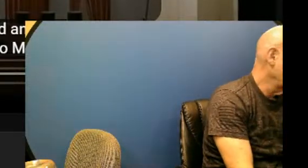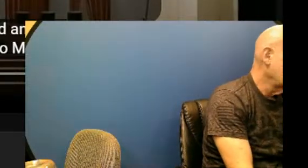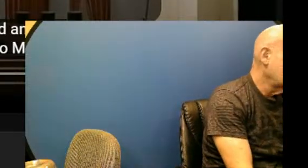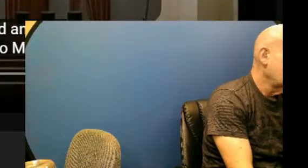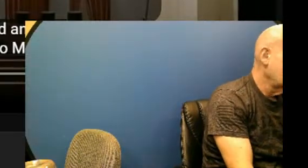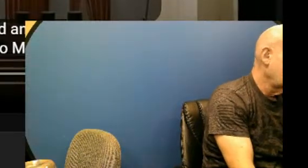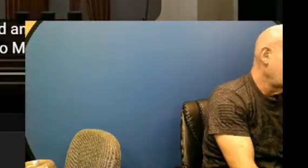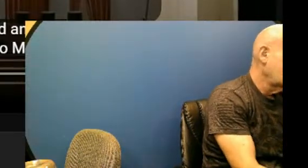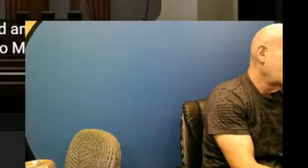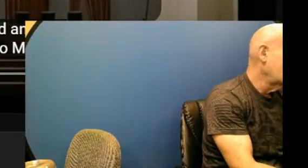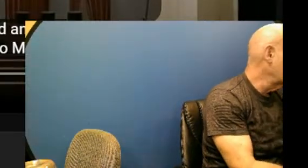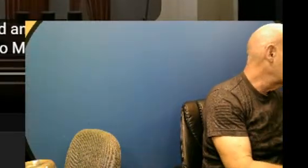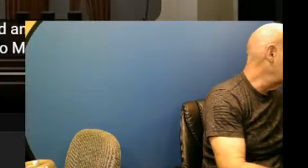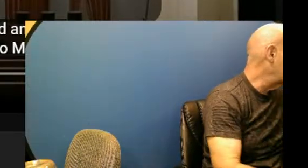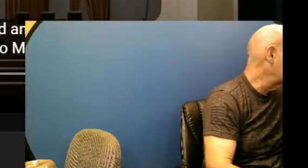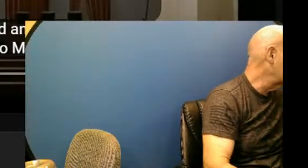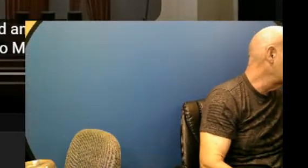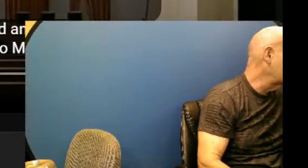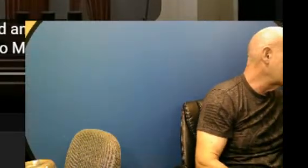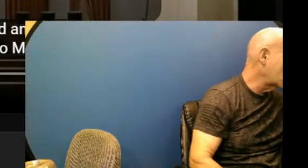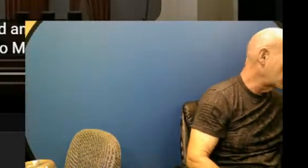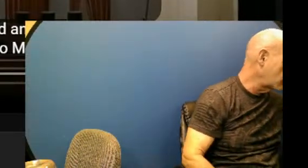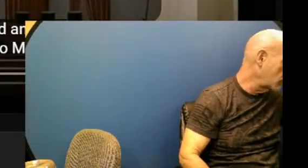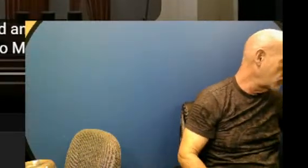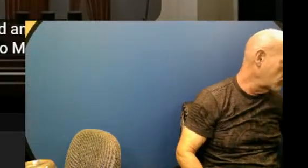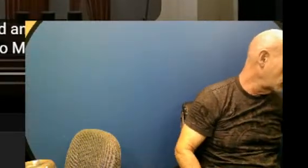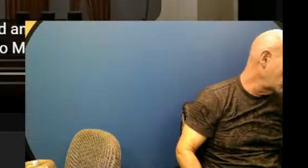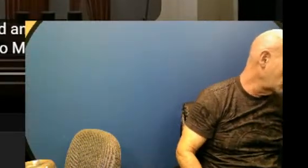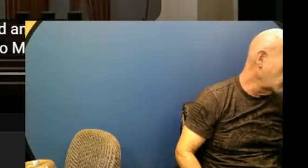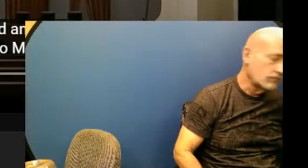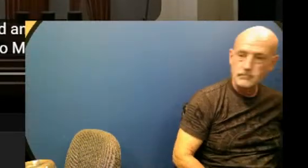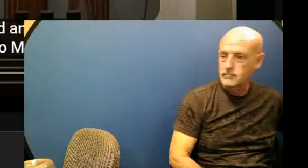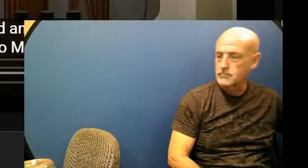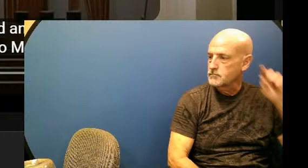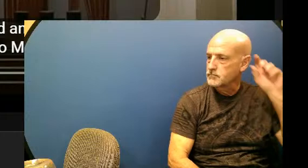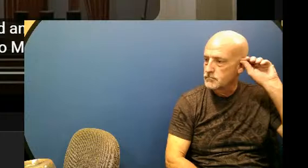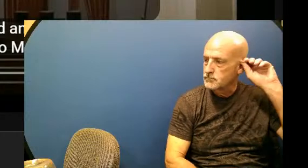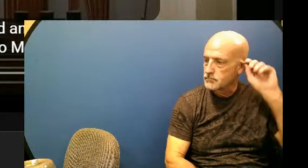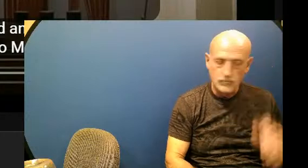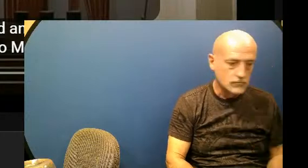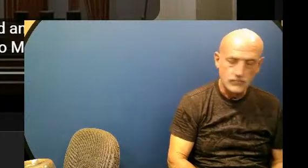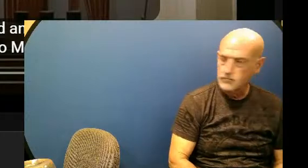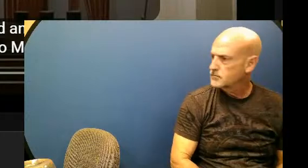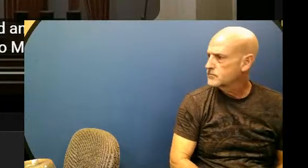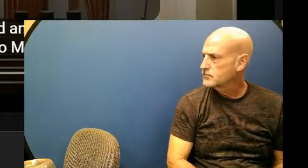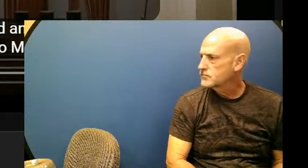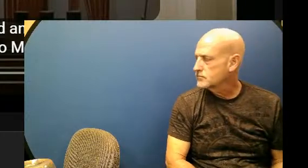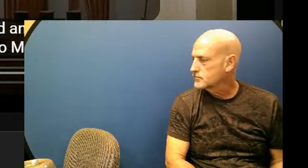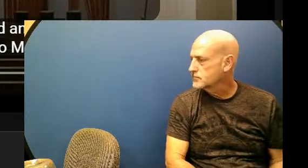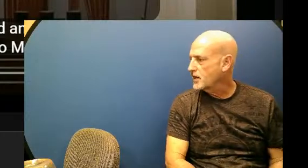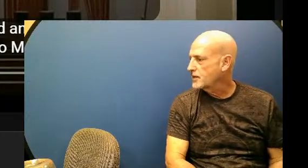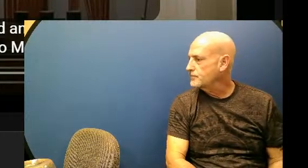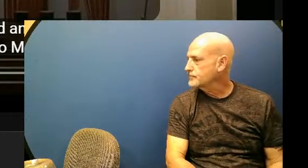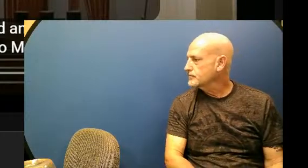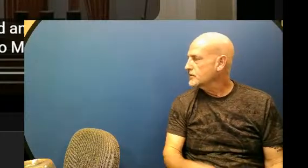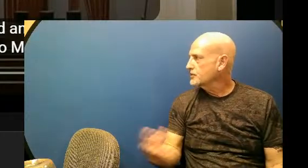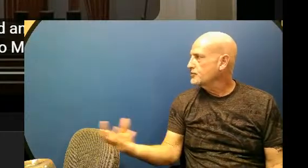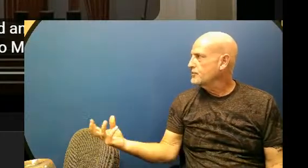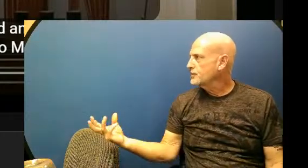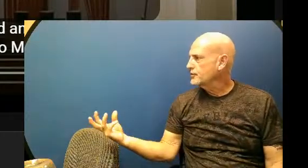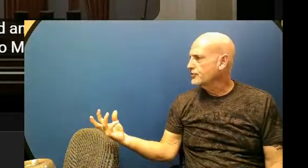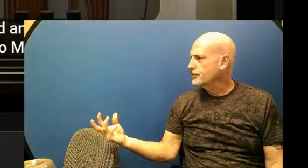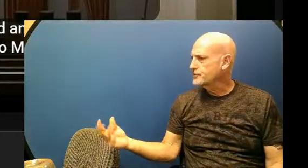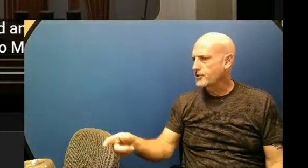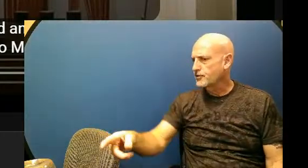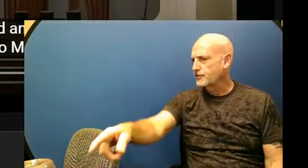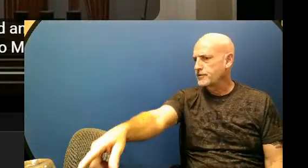what you might say today is the most vibrant speech forum in the United States of America. And the act, therefore, is inescapably subject to